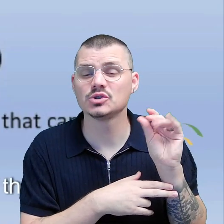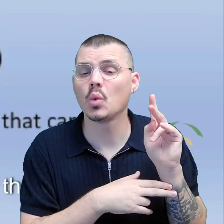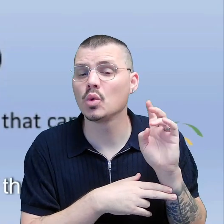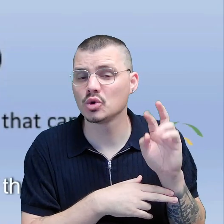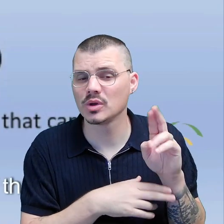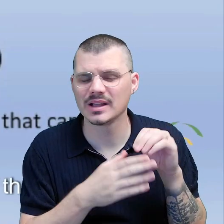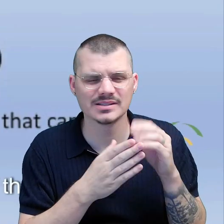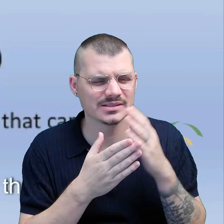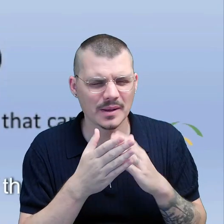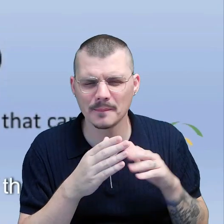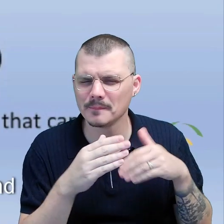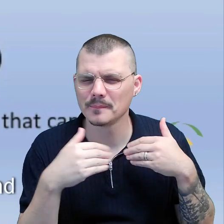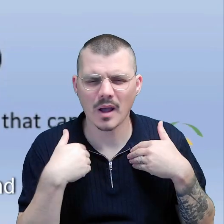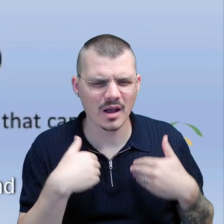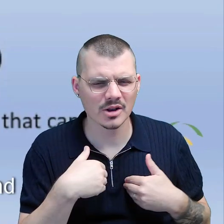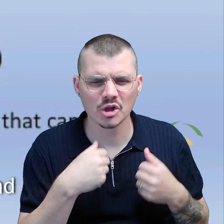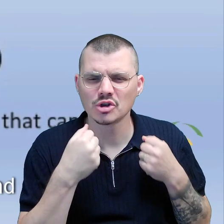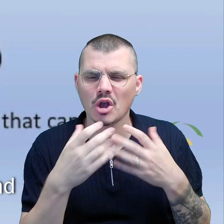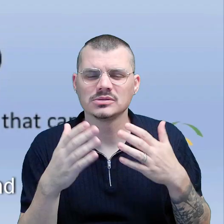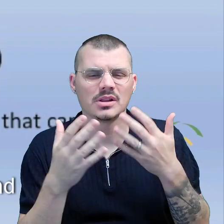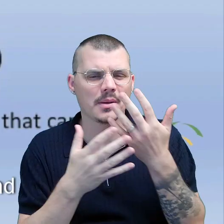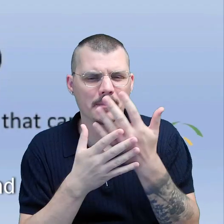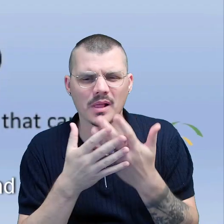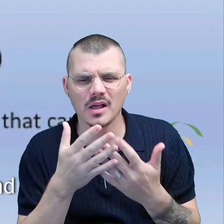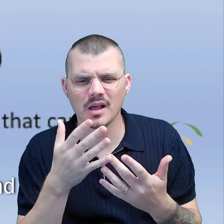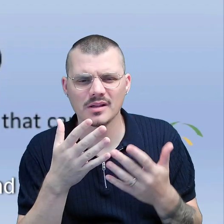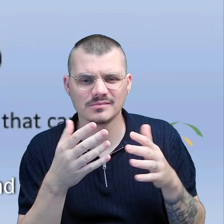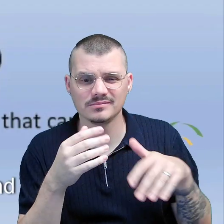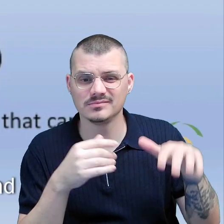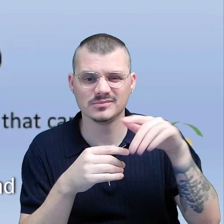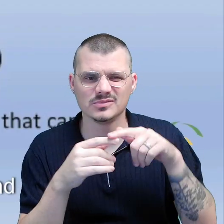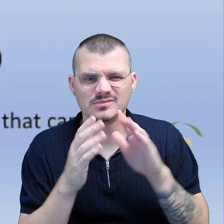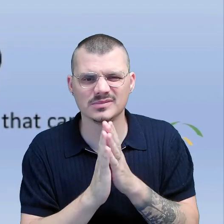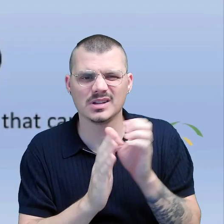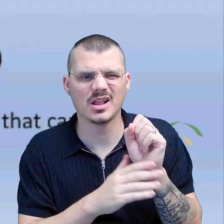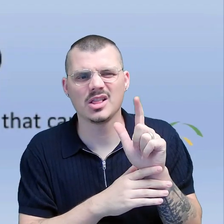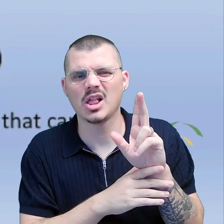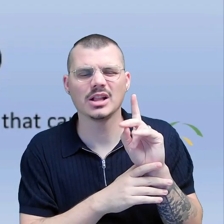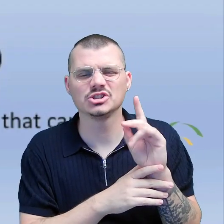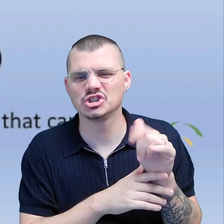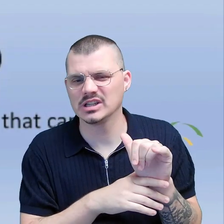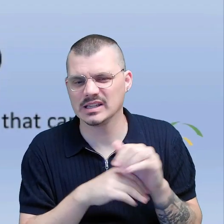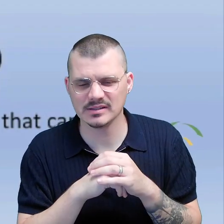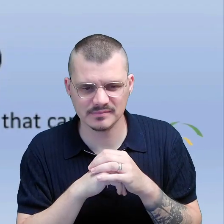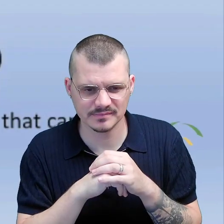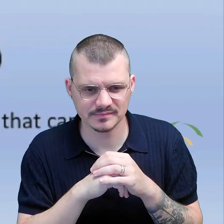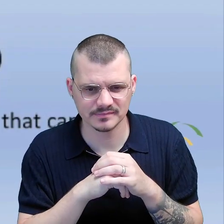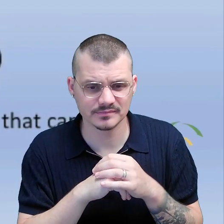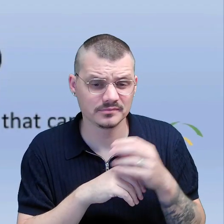autoimmune disorder in some part of the body causing the fluid around the blood to be sludgy?